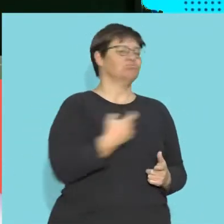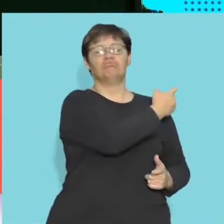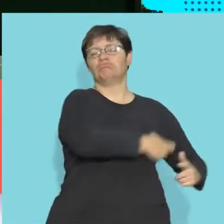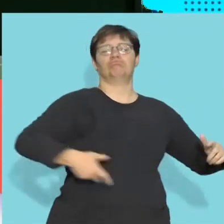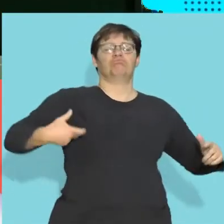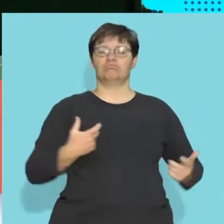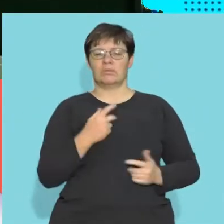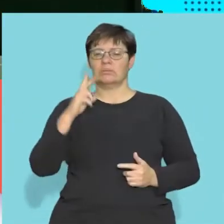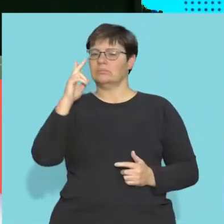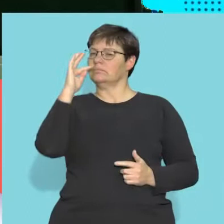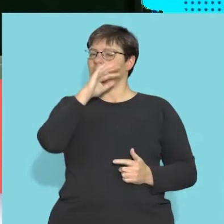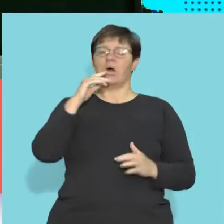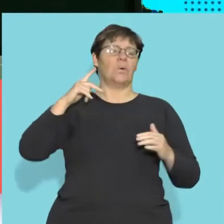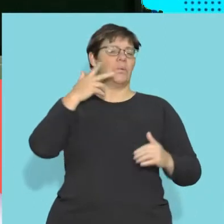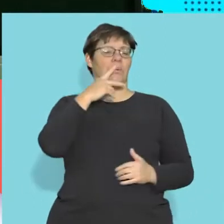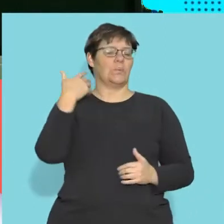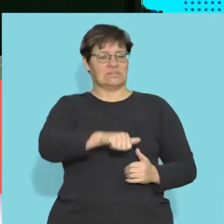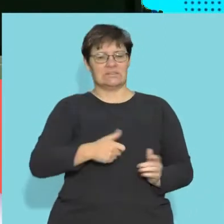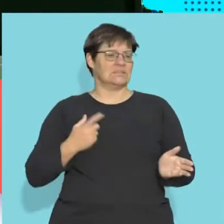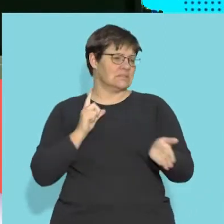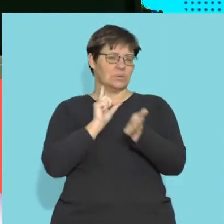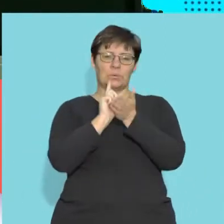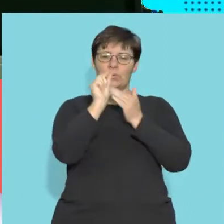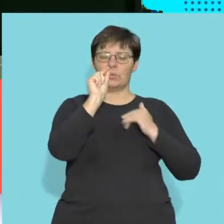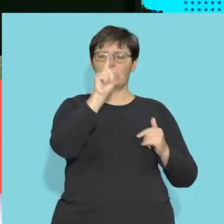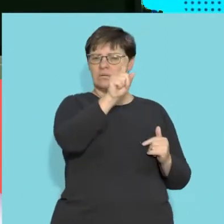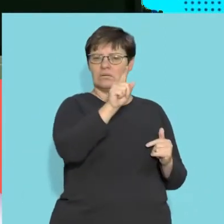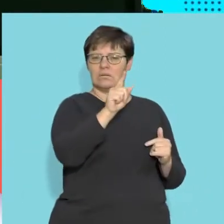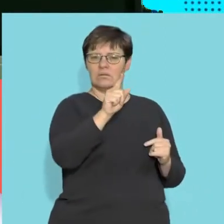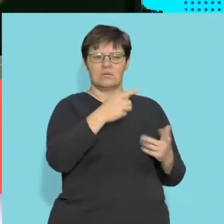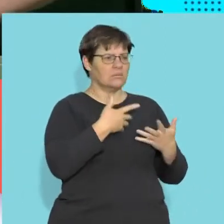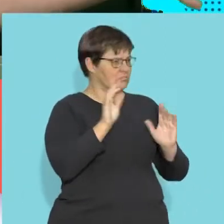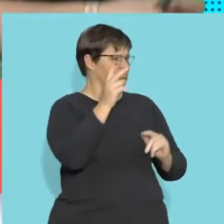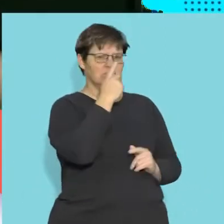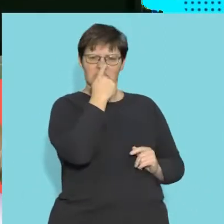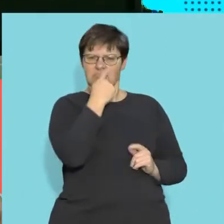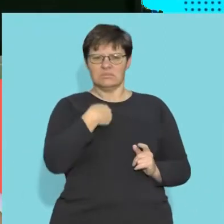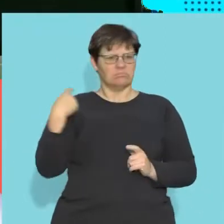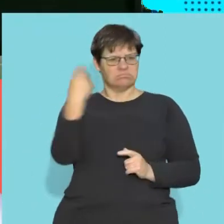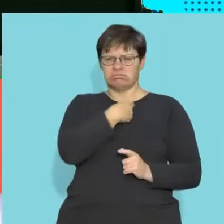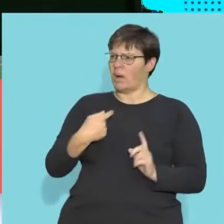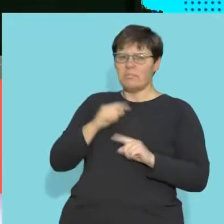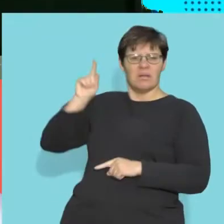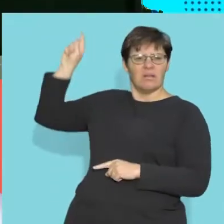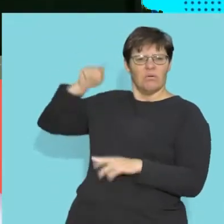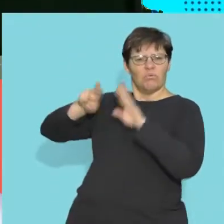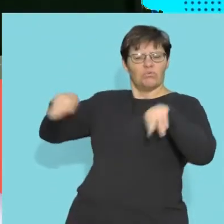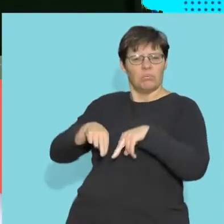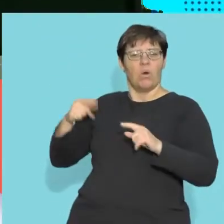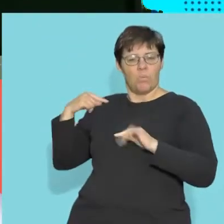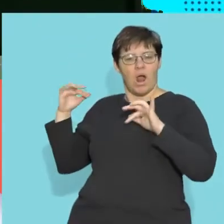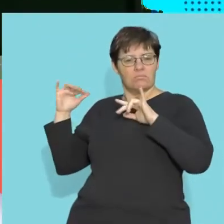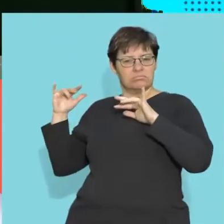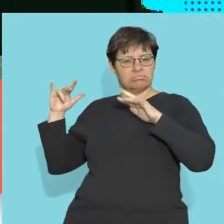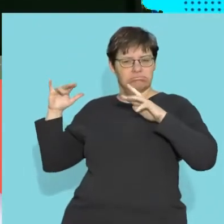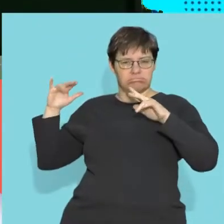spray deodorant in your room, and you walk out, and the next minute the whole house sprays like deodorant. Why? Because